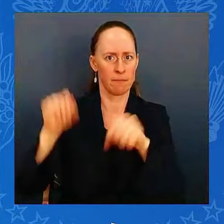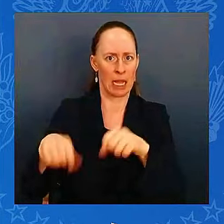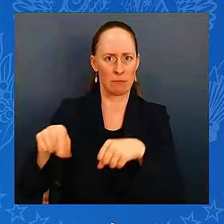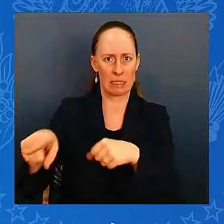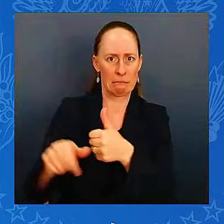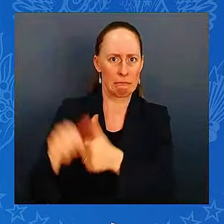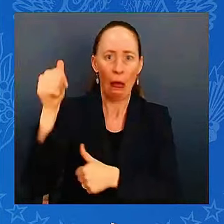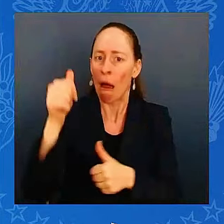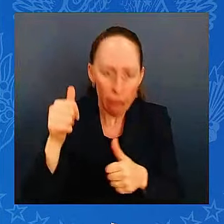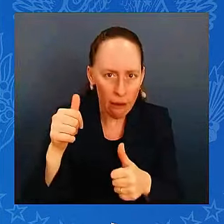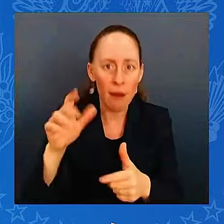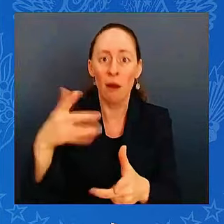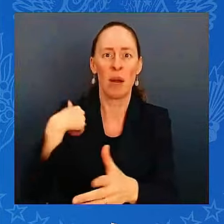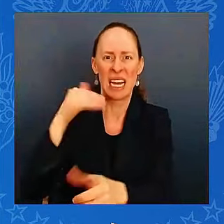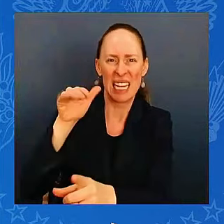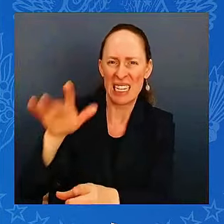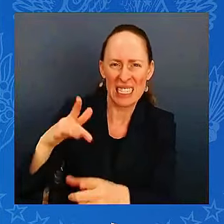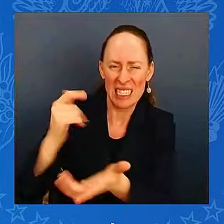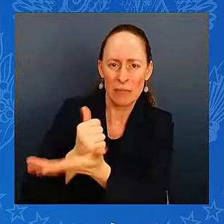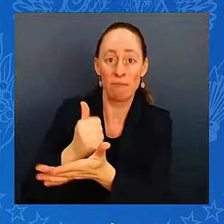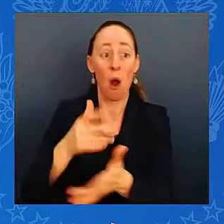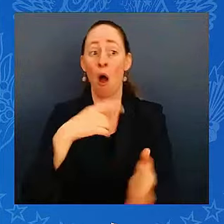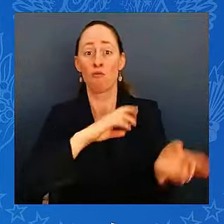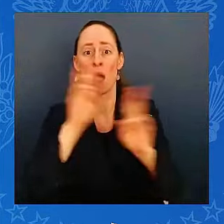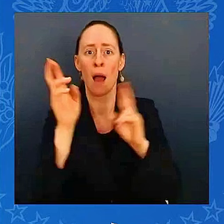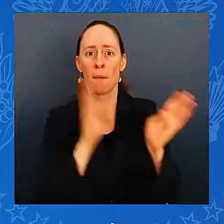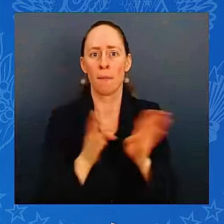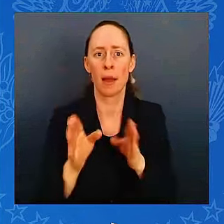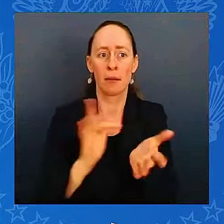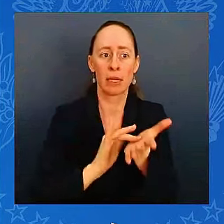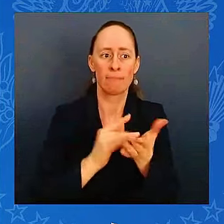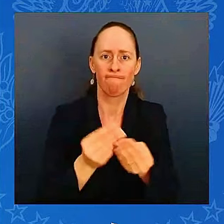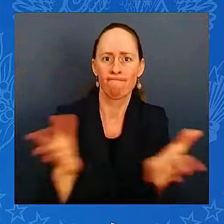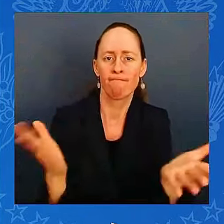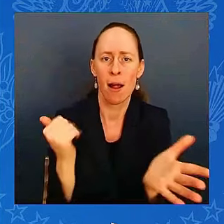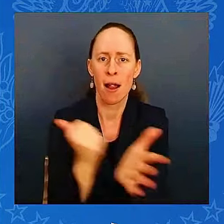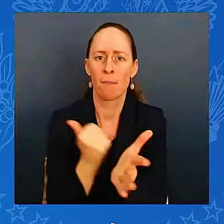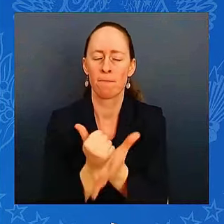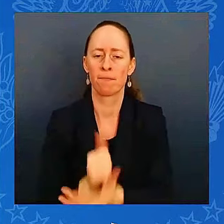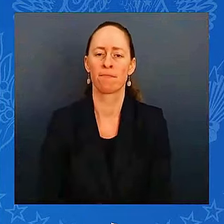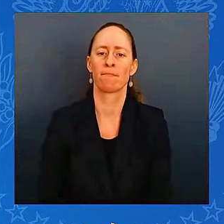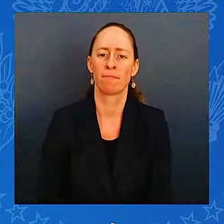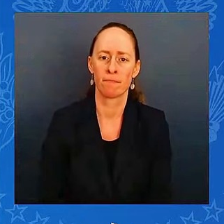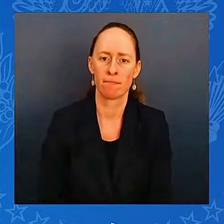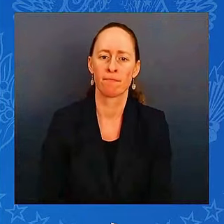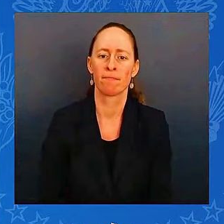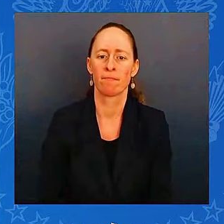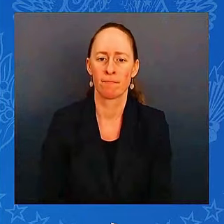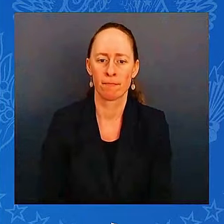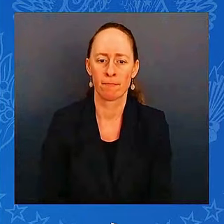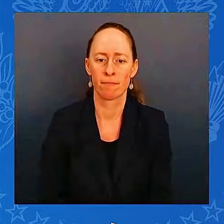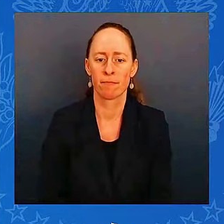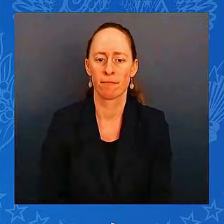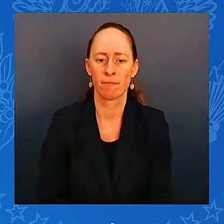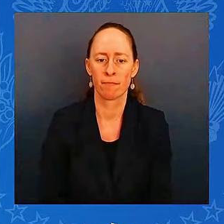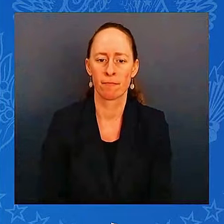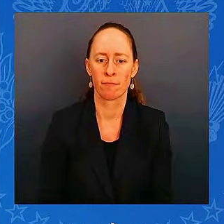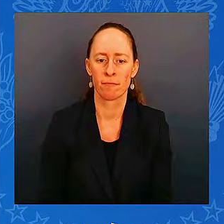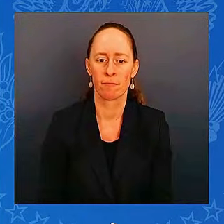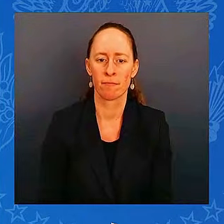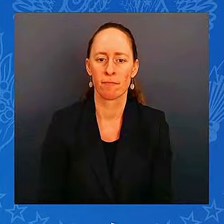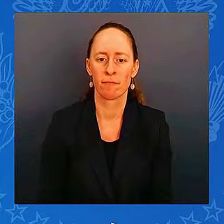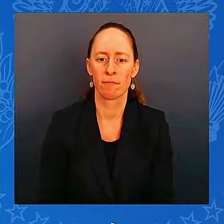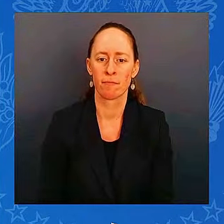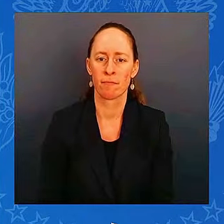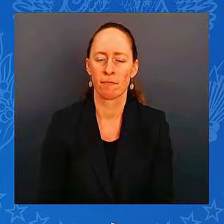producers, enhancing controls to keep this drug out of the territory and prevent its non-medical use,